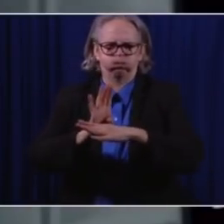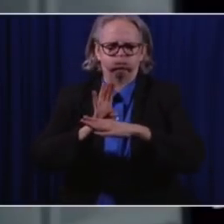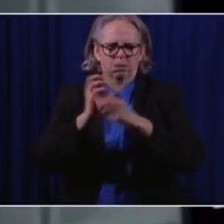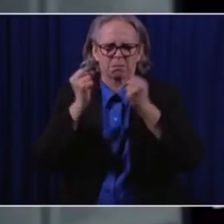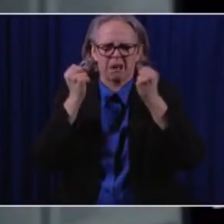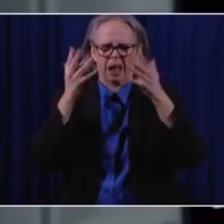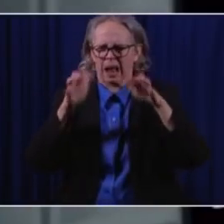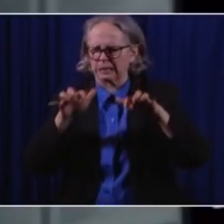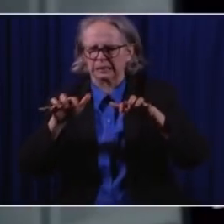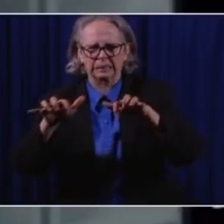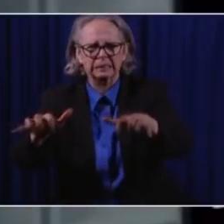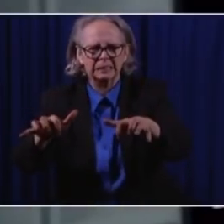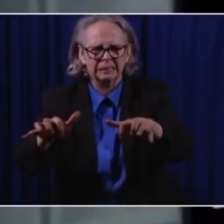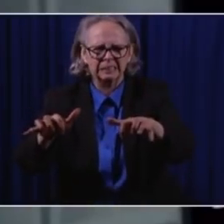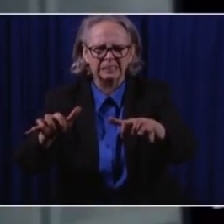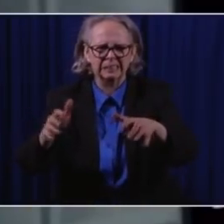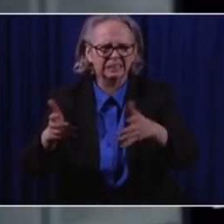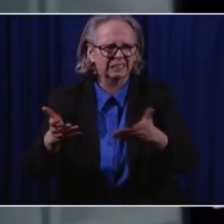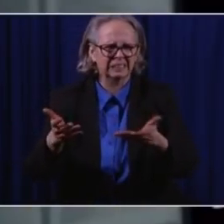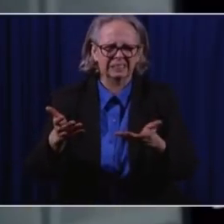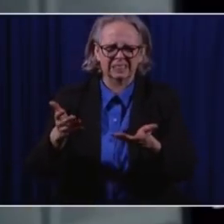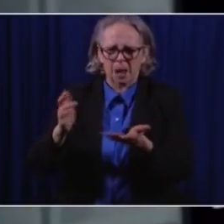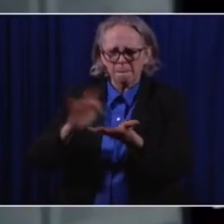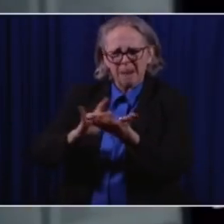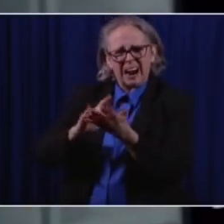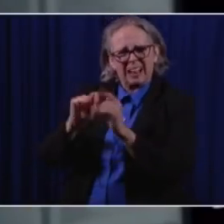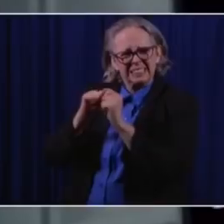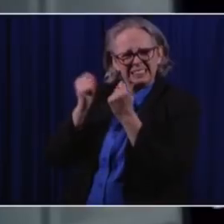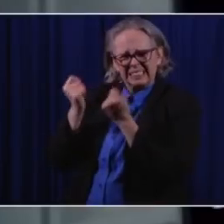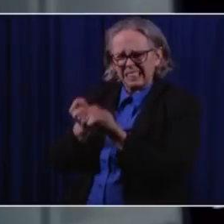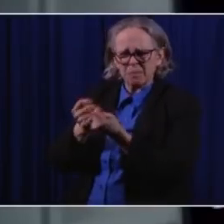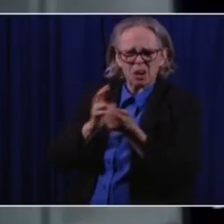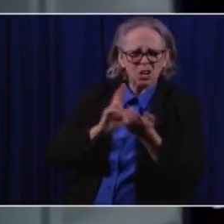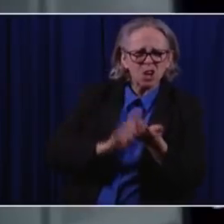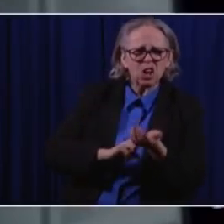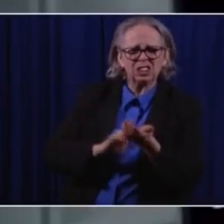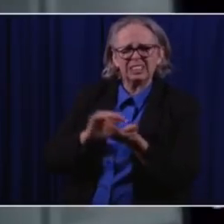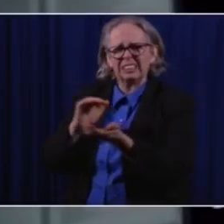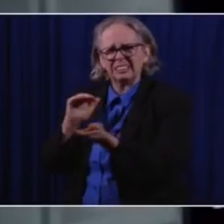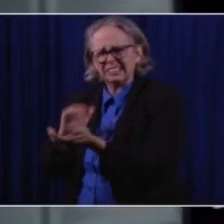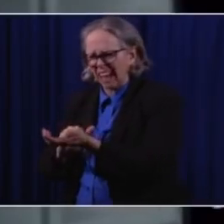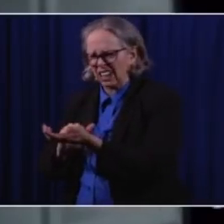teams altogether, the physicians, the ancillary departments. It's been a